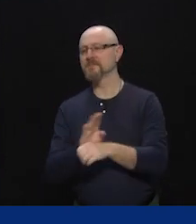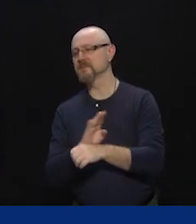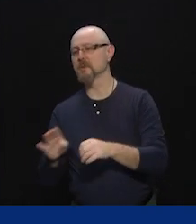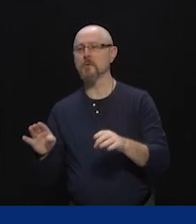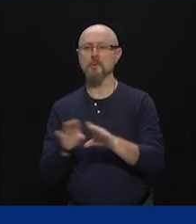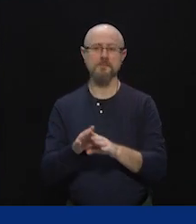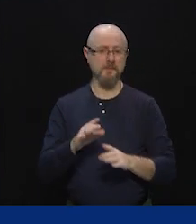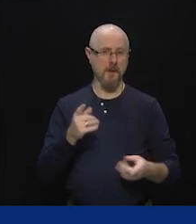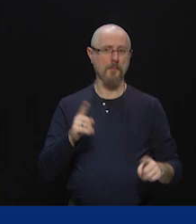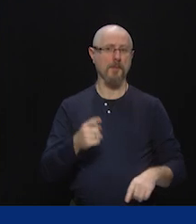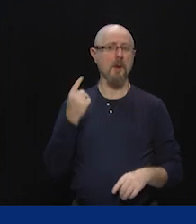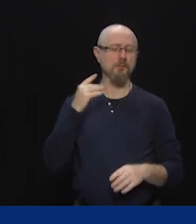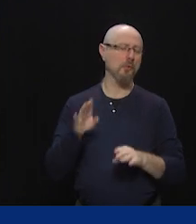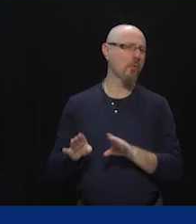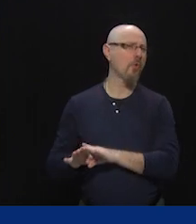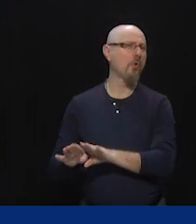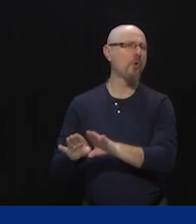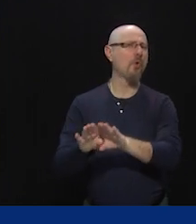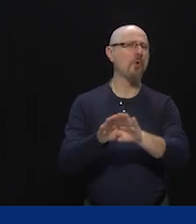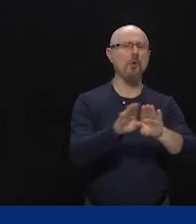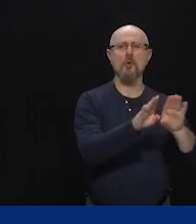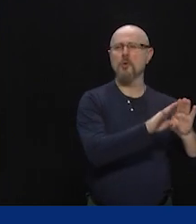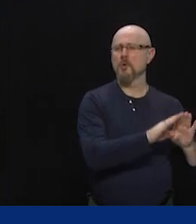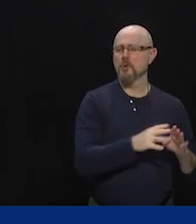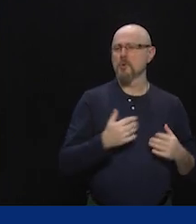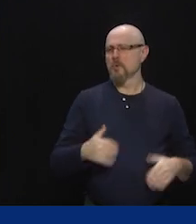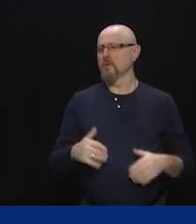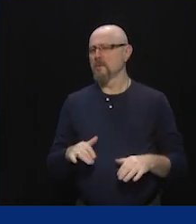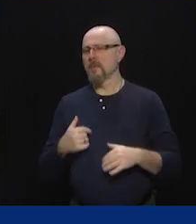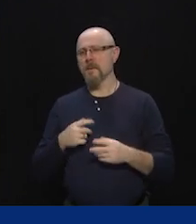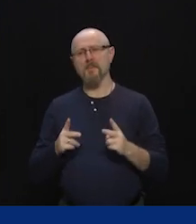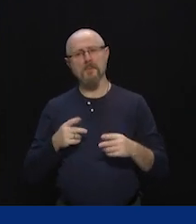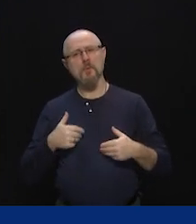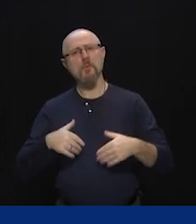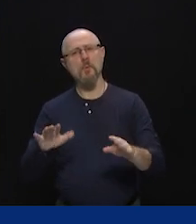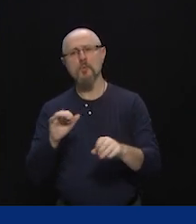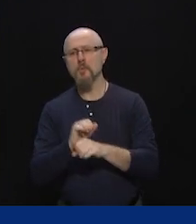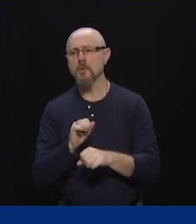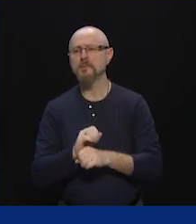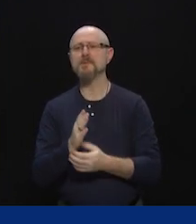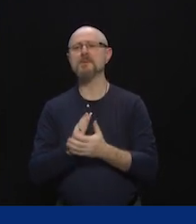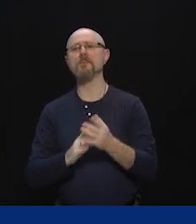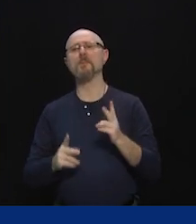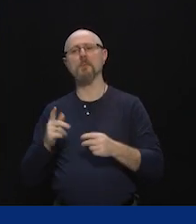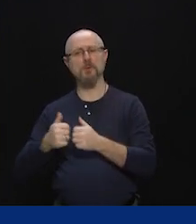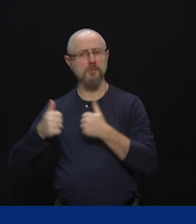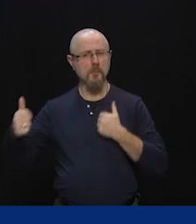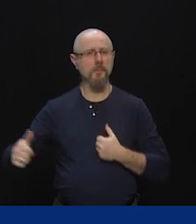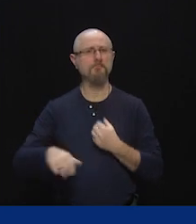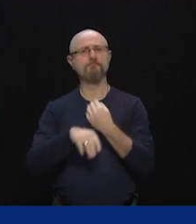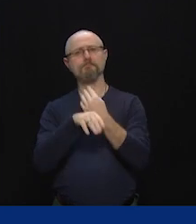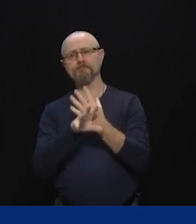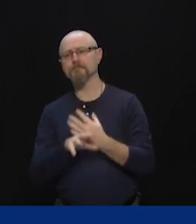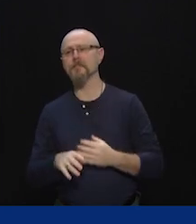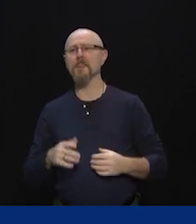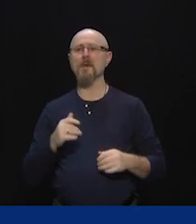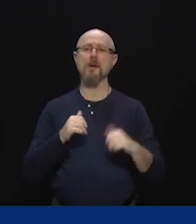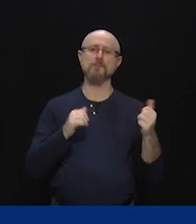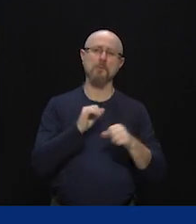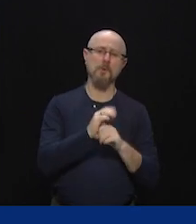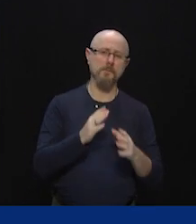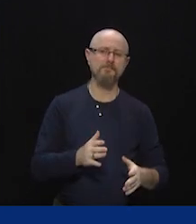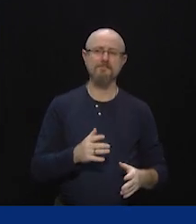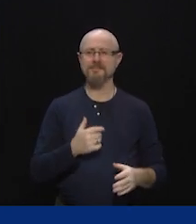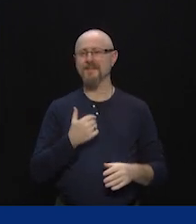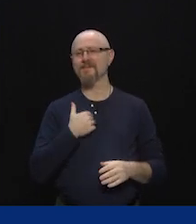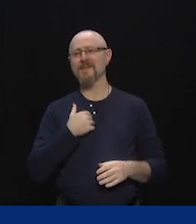2020. We still have opportunities for people to go to their jobs. Some are working remotely, but others, the workers, we passed a law, the HERO Act,